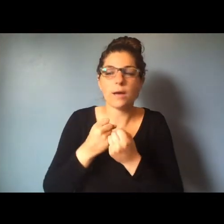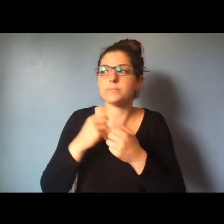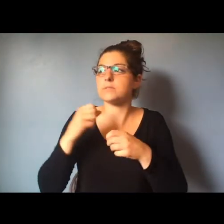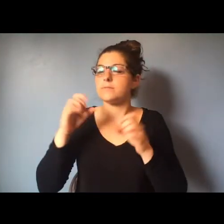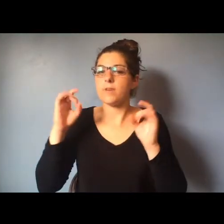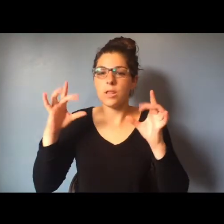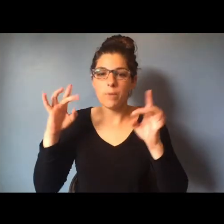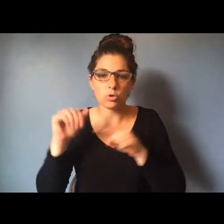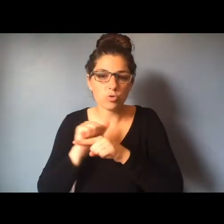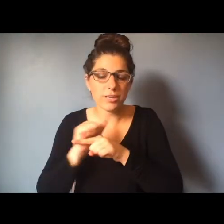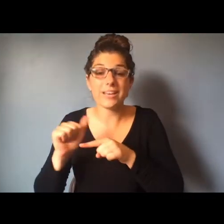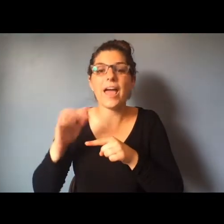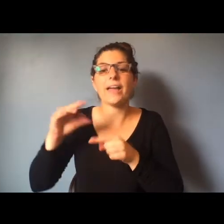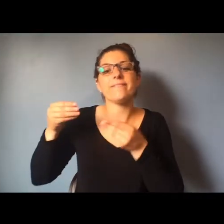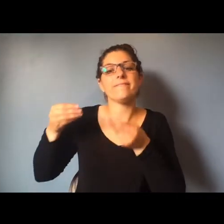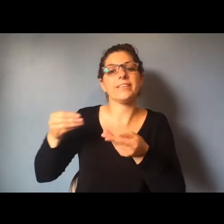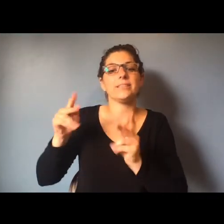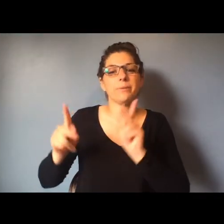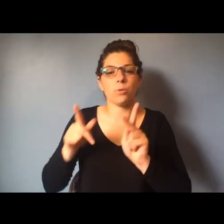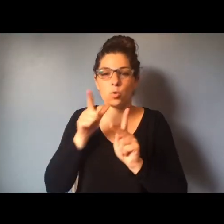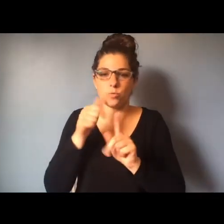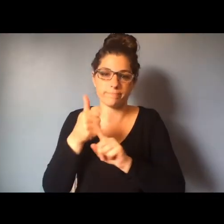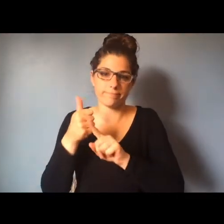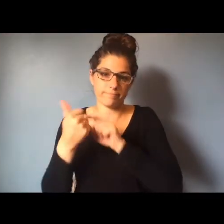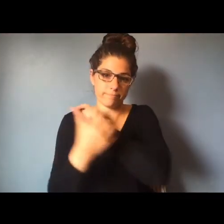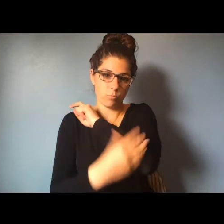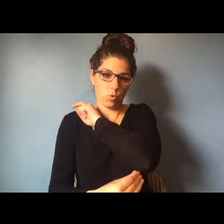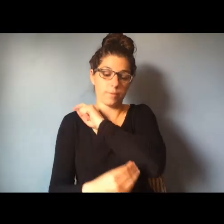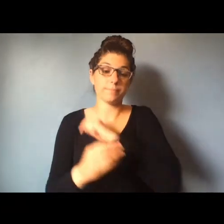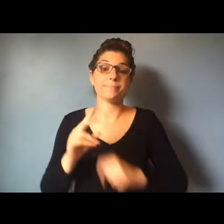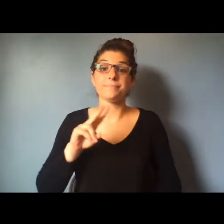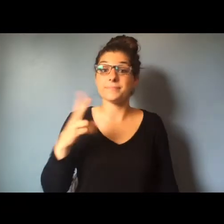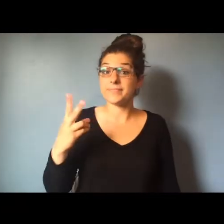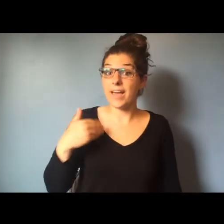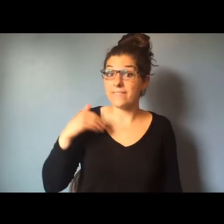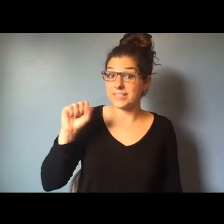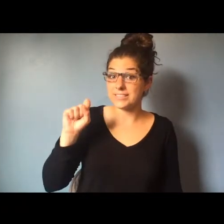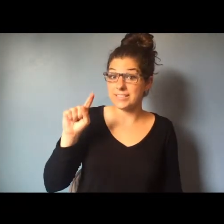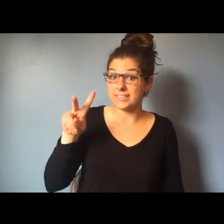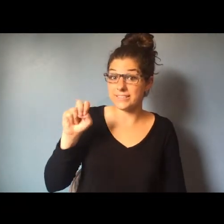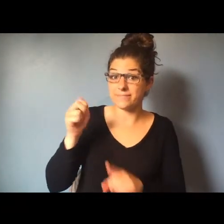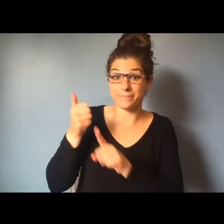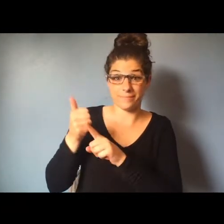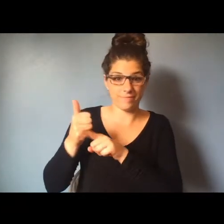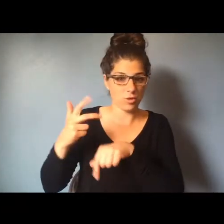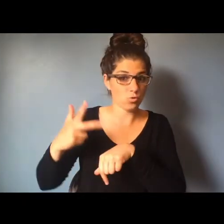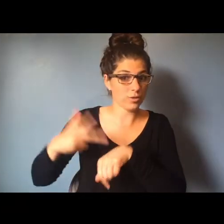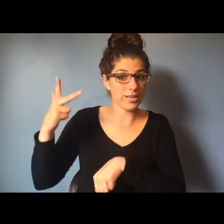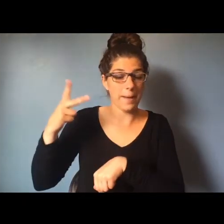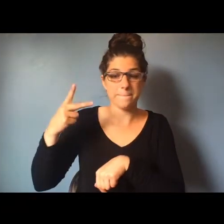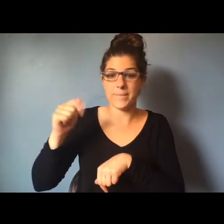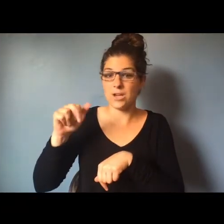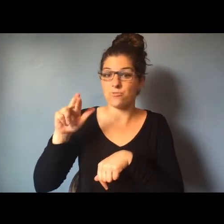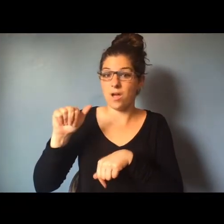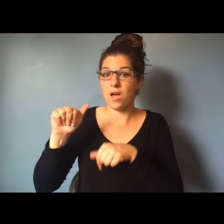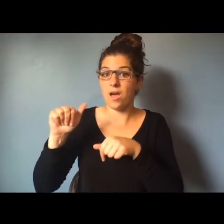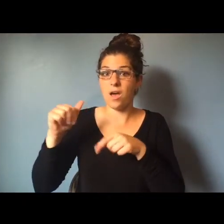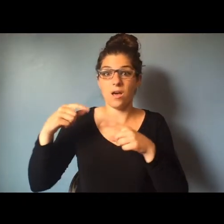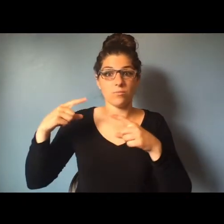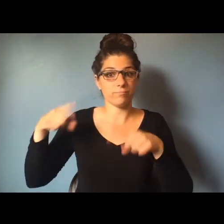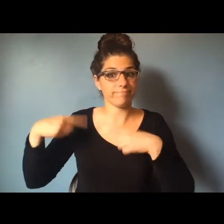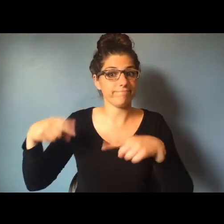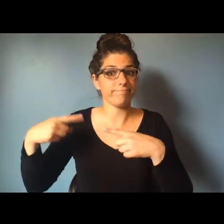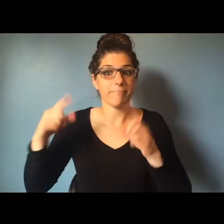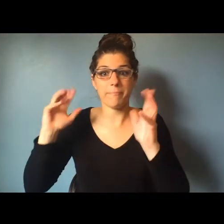Second, we have Steve Serio, who is a three-time Paralympian and co-captain of the USA men's national wheelchair basketball